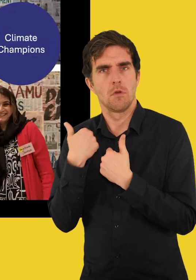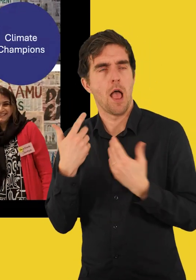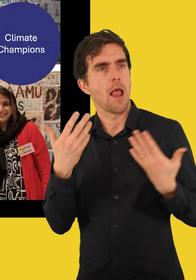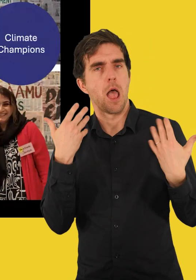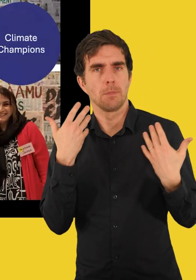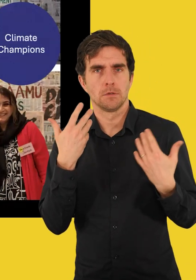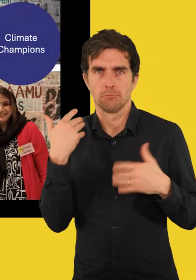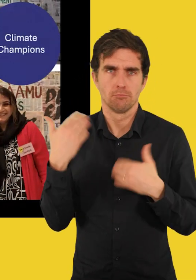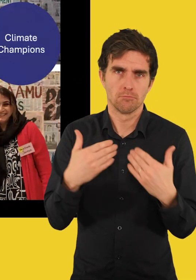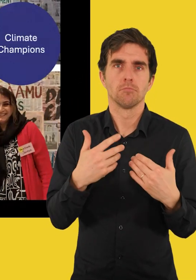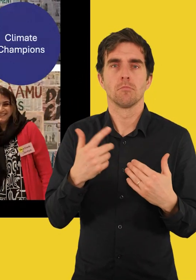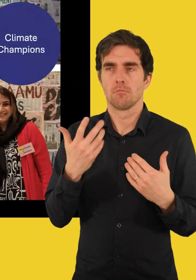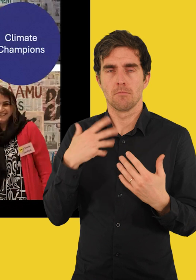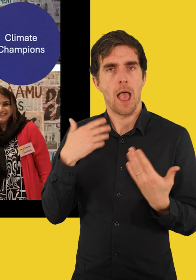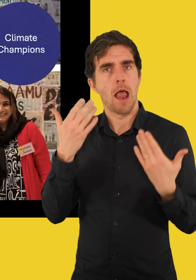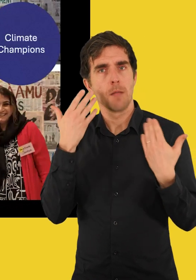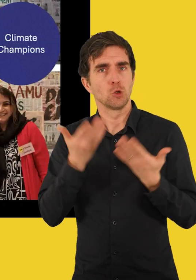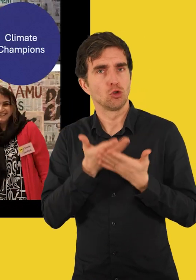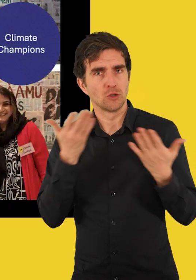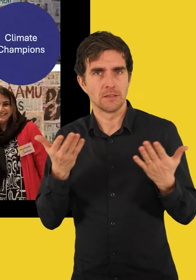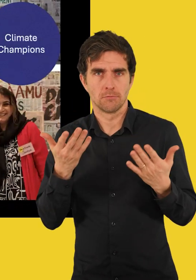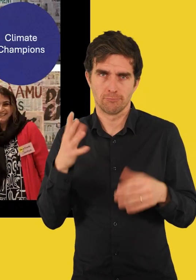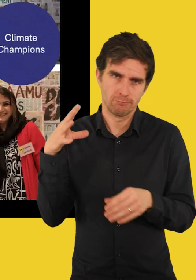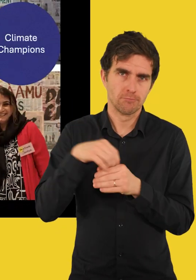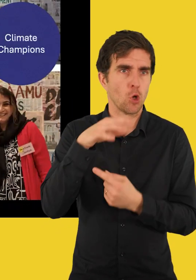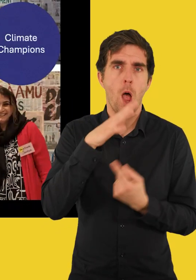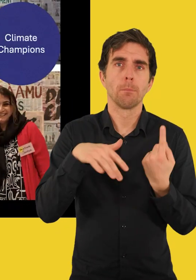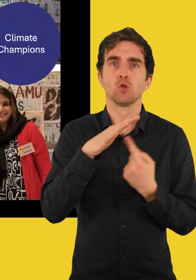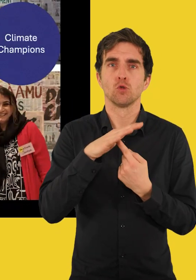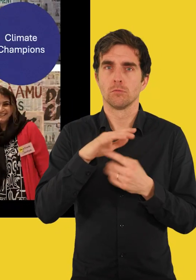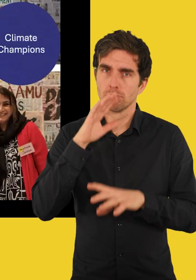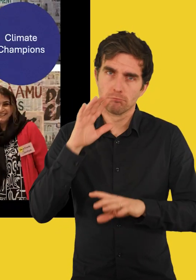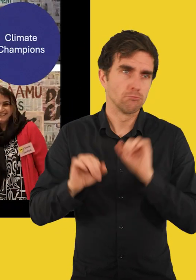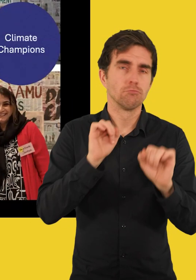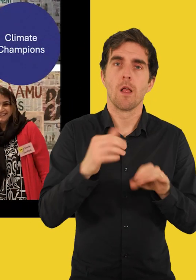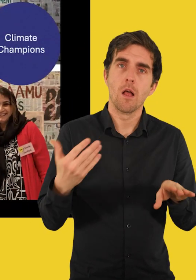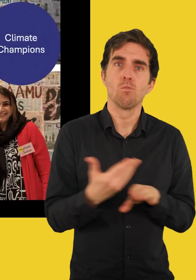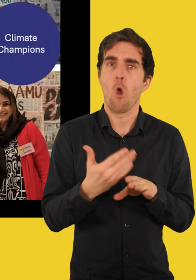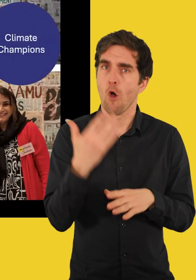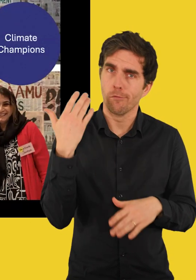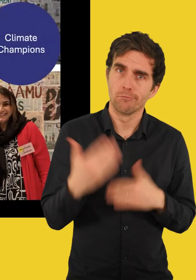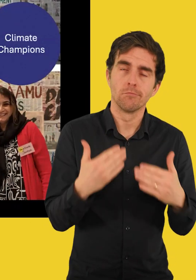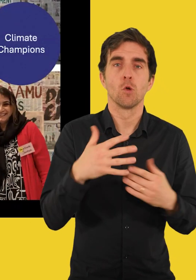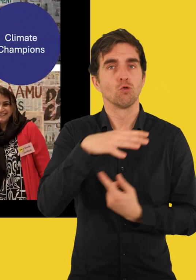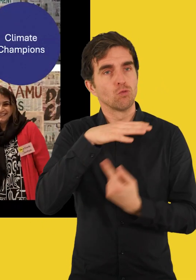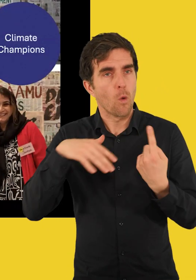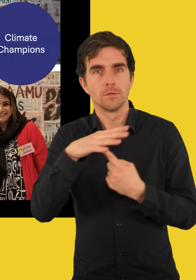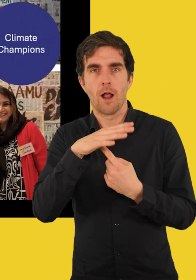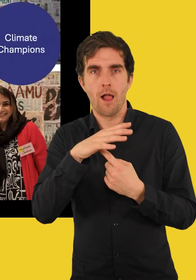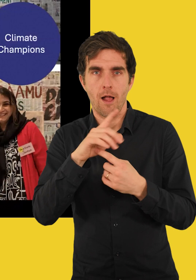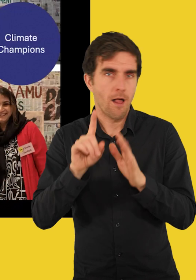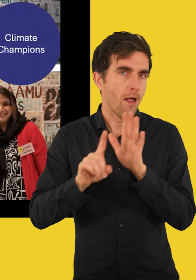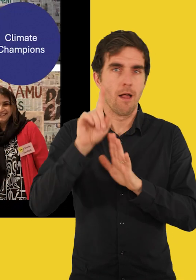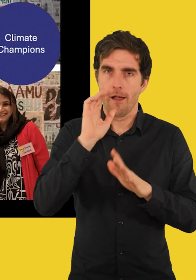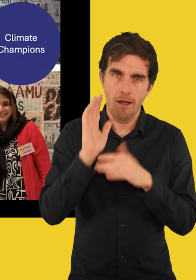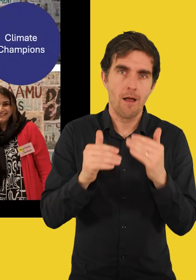champions, amplifying the climate justice voice in their community, in their workplaces, as their social positioning,